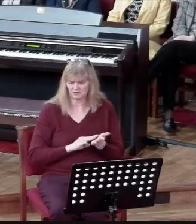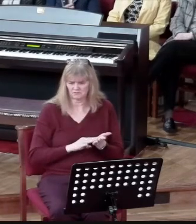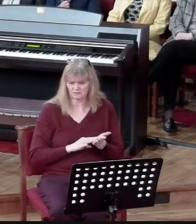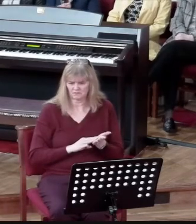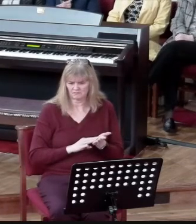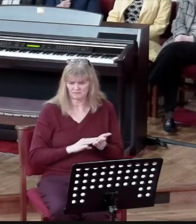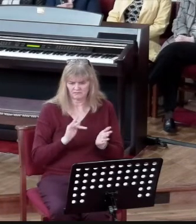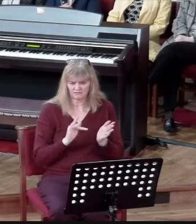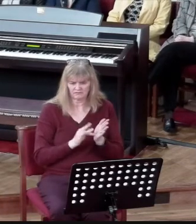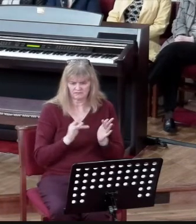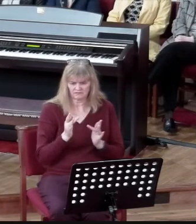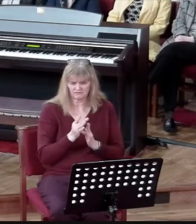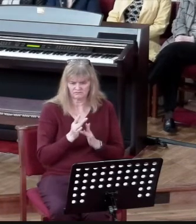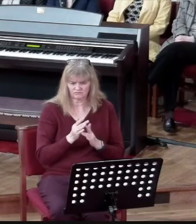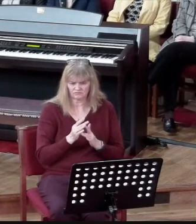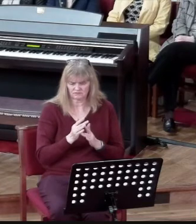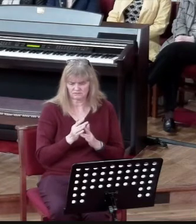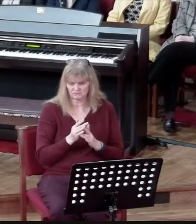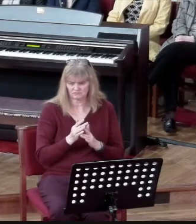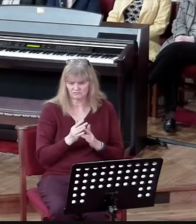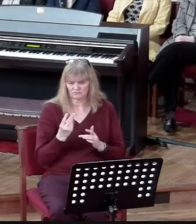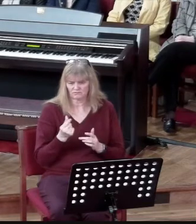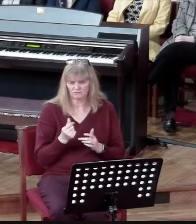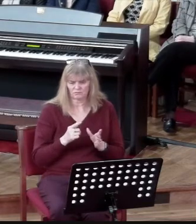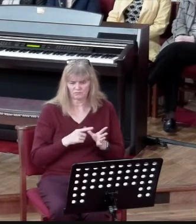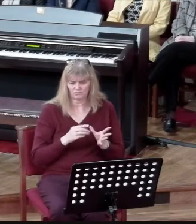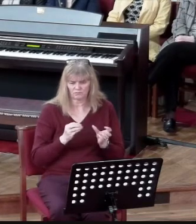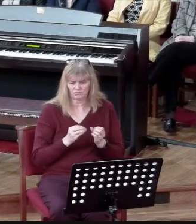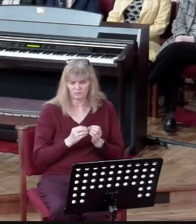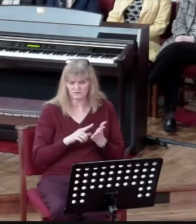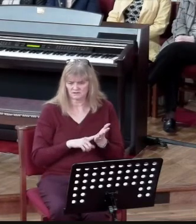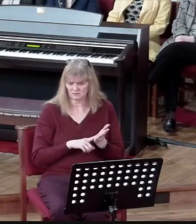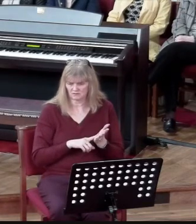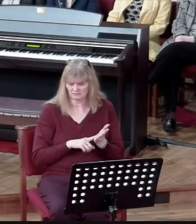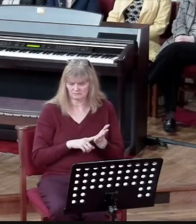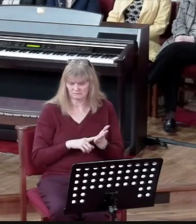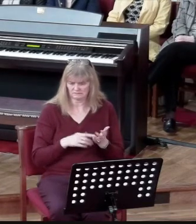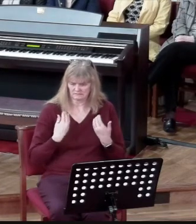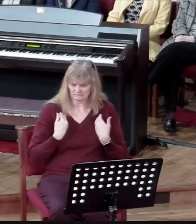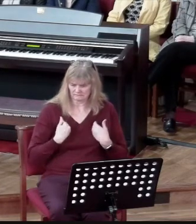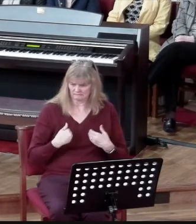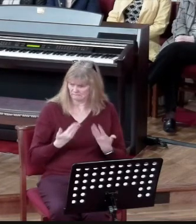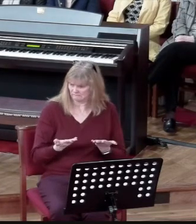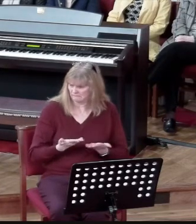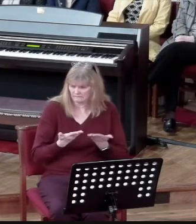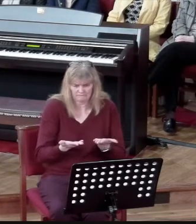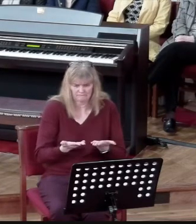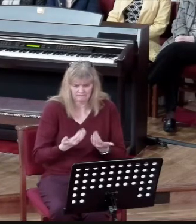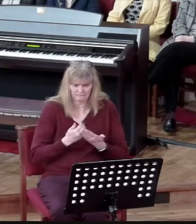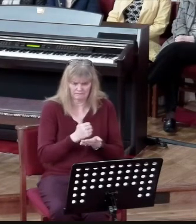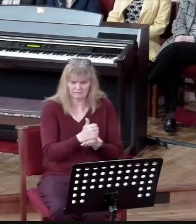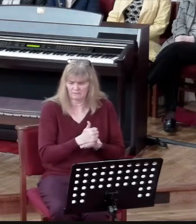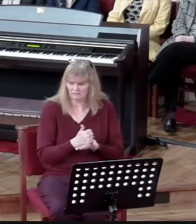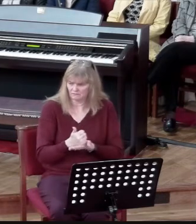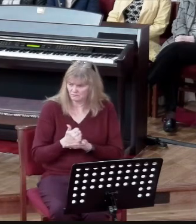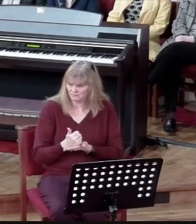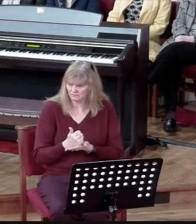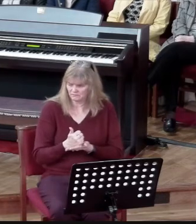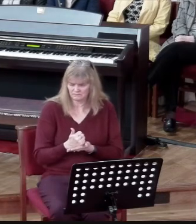her. He went back for his Sunday lunch, perhaps we might call that. He had a meal in the open air with